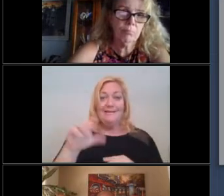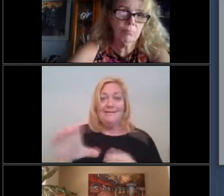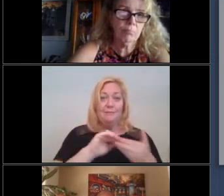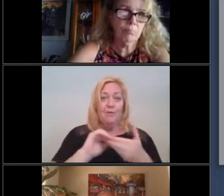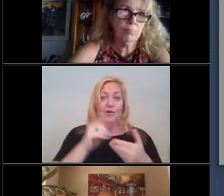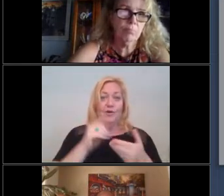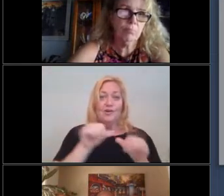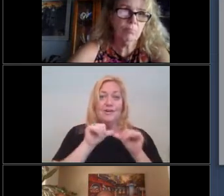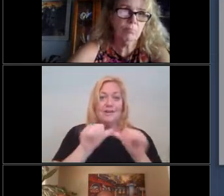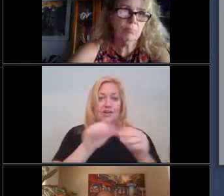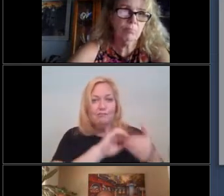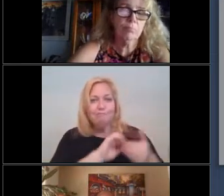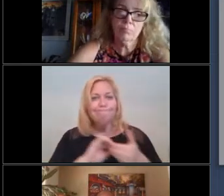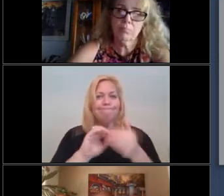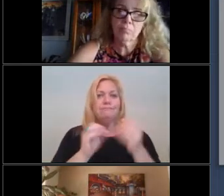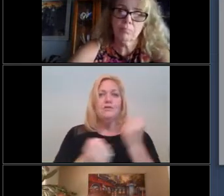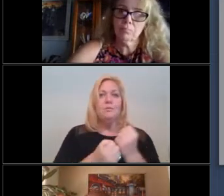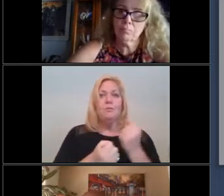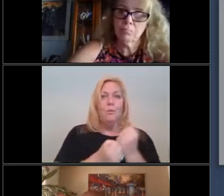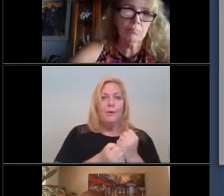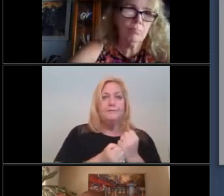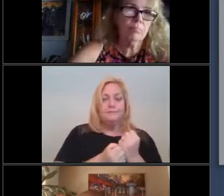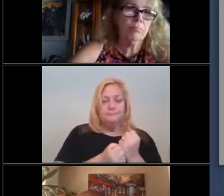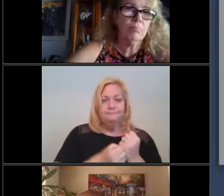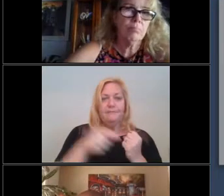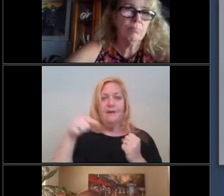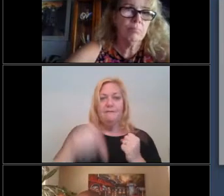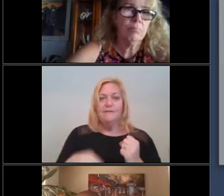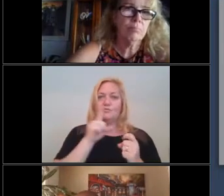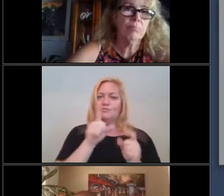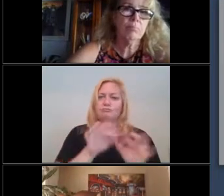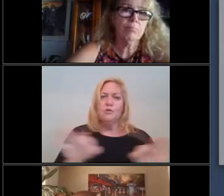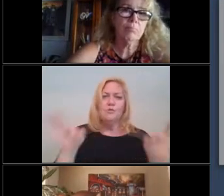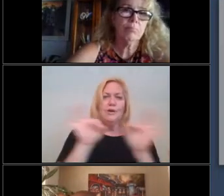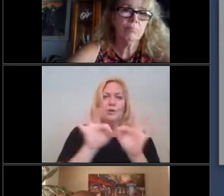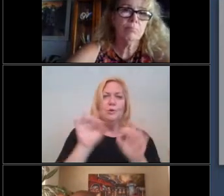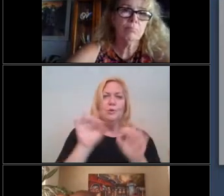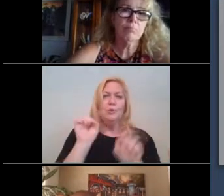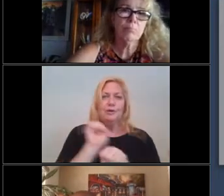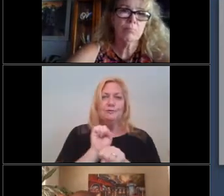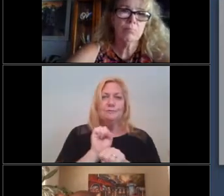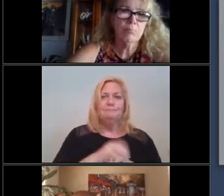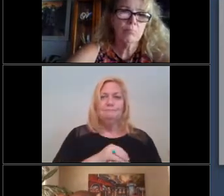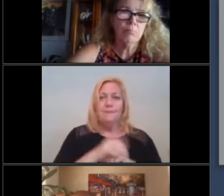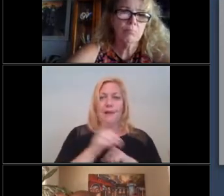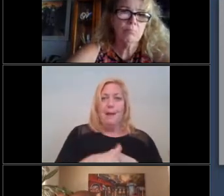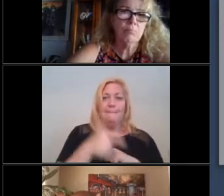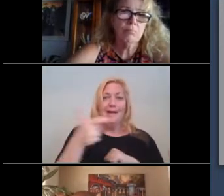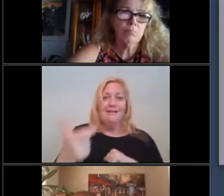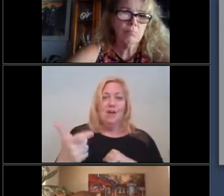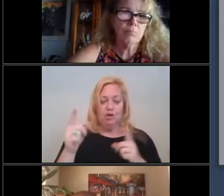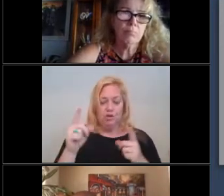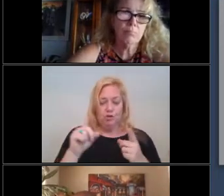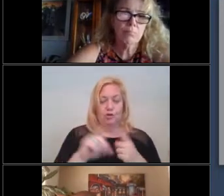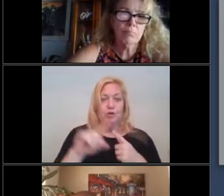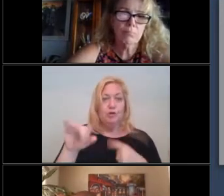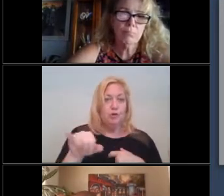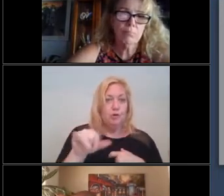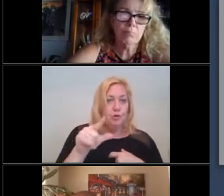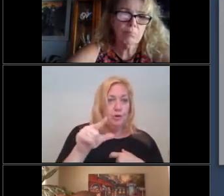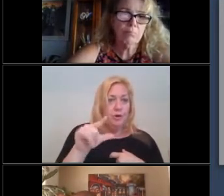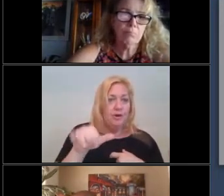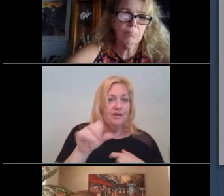continued collaboration and support of this critical work. I'll now pass it on to Jeannie Ward-Waller